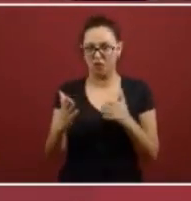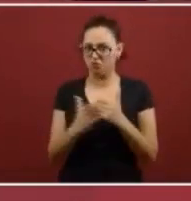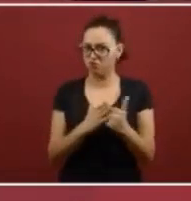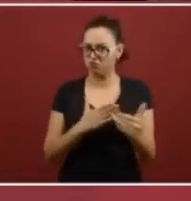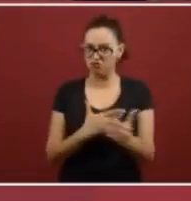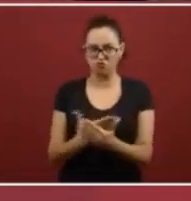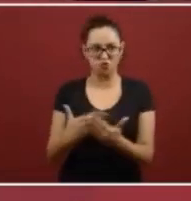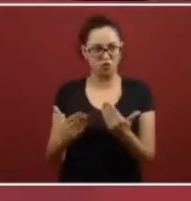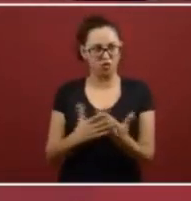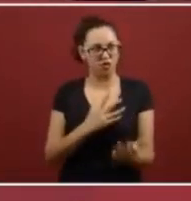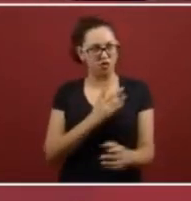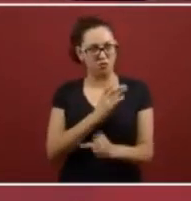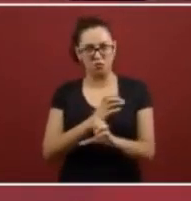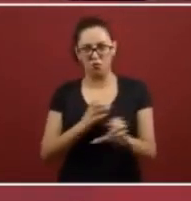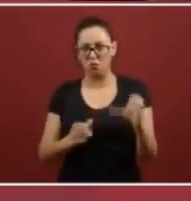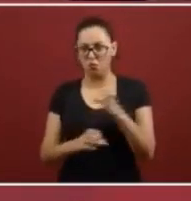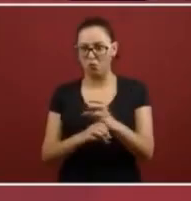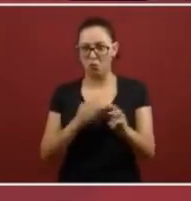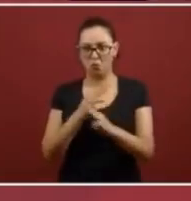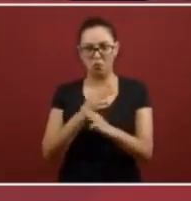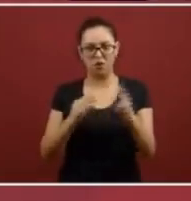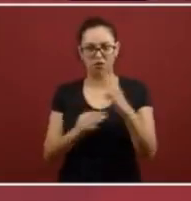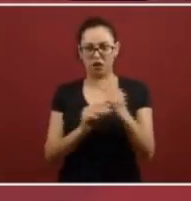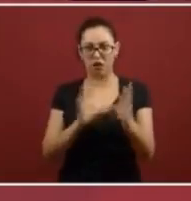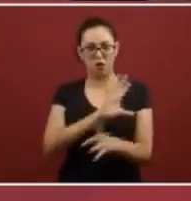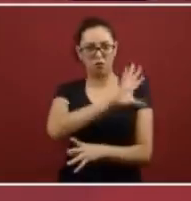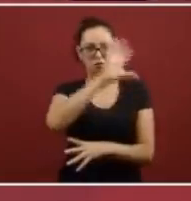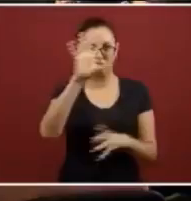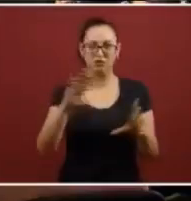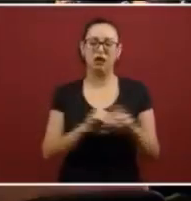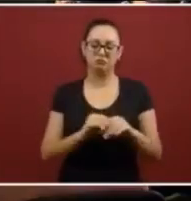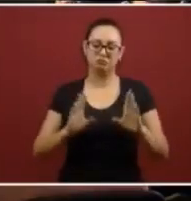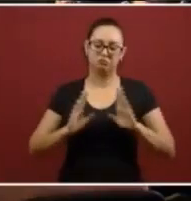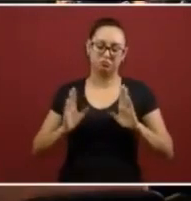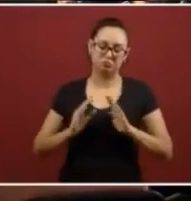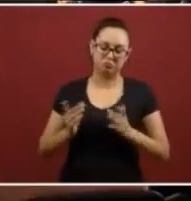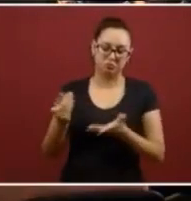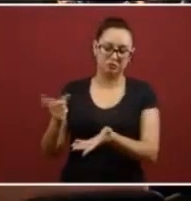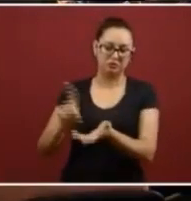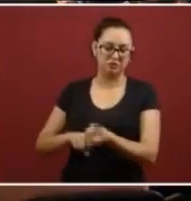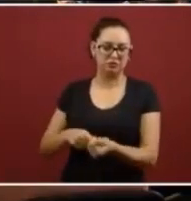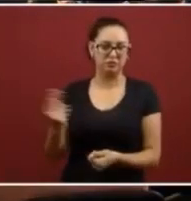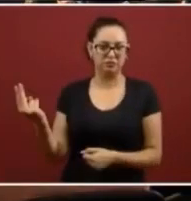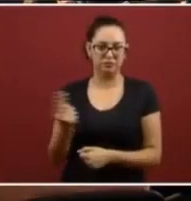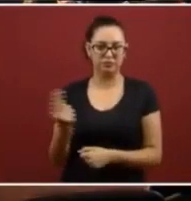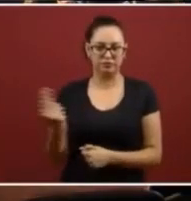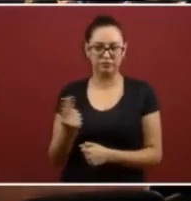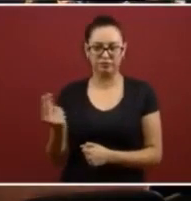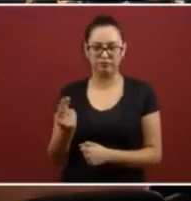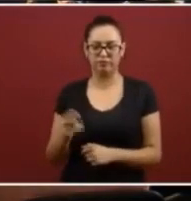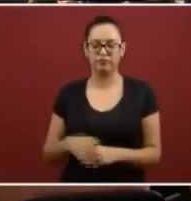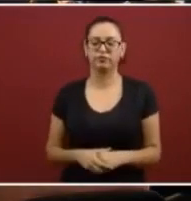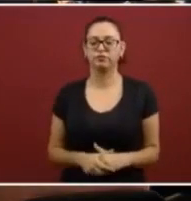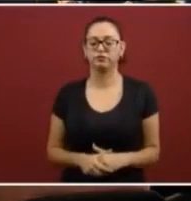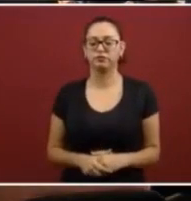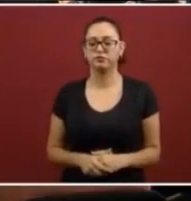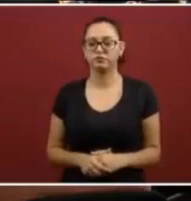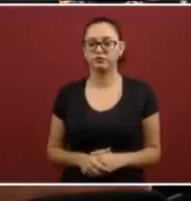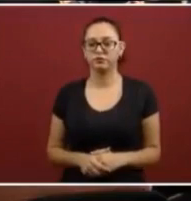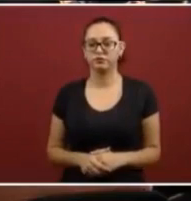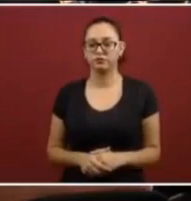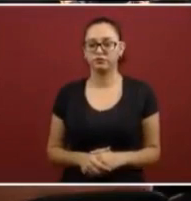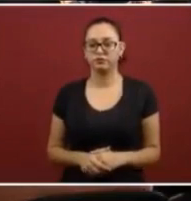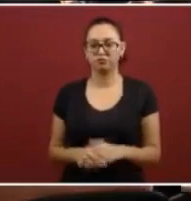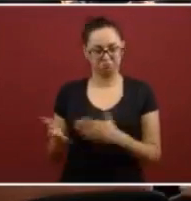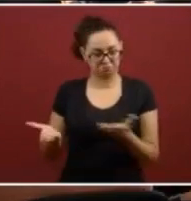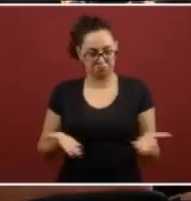very well equipped, y va a ayudar. and it will la be Guardia helpful in the Nacional. National Guard. So we're going to Pues, be a ver keeping si- that, but he will be